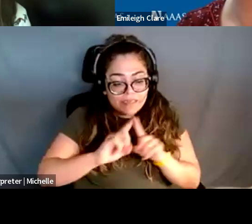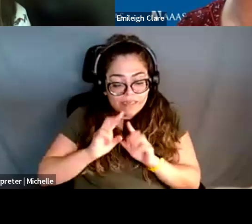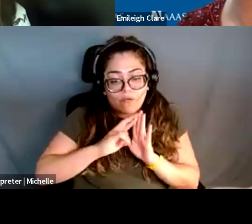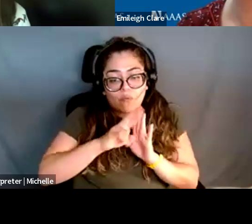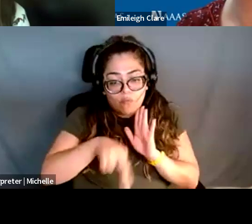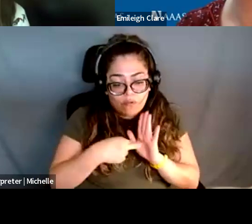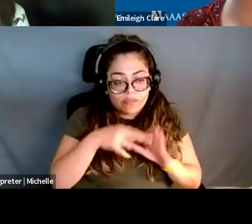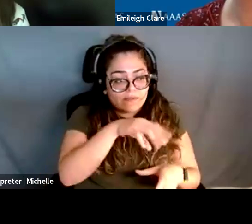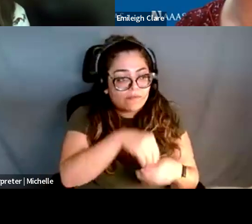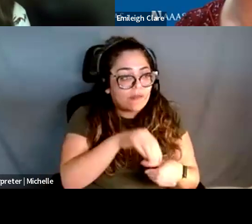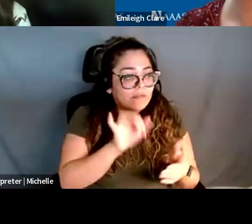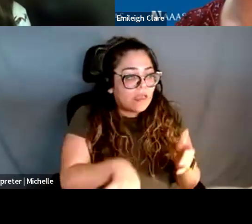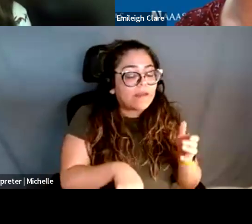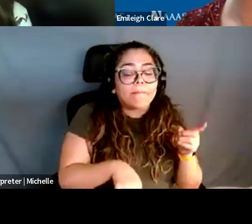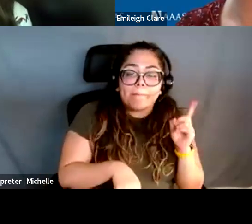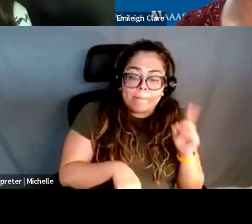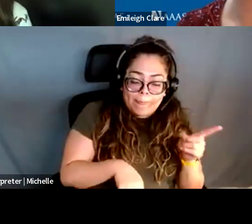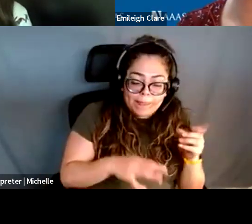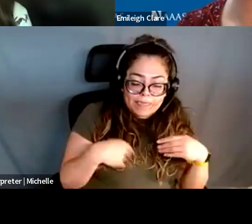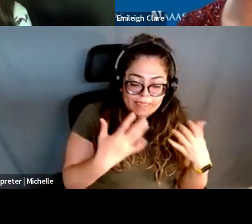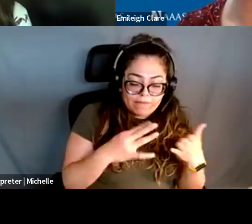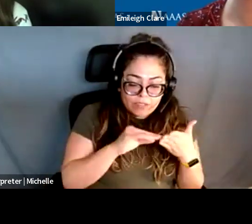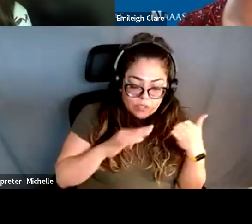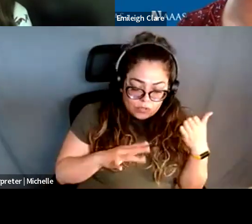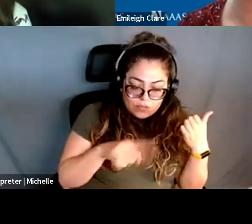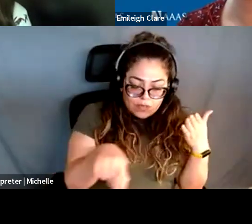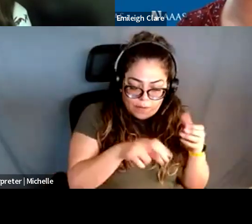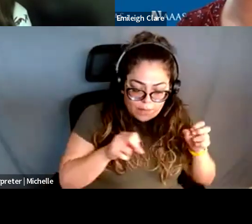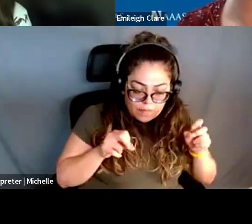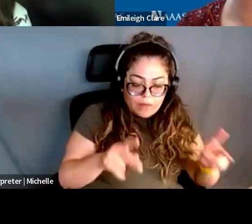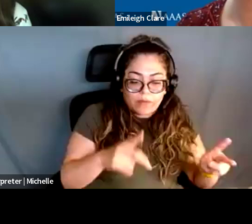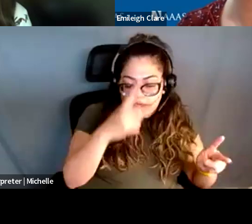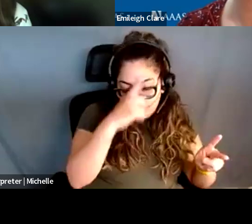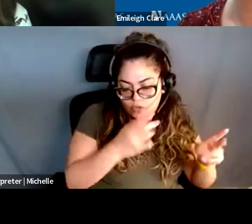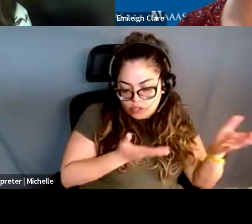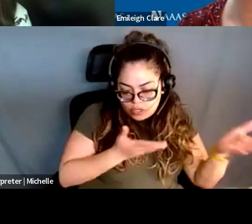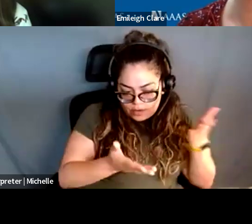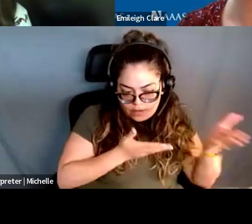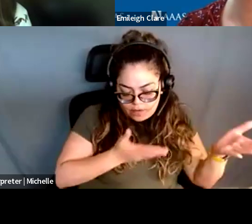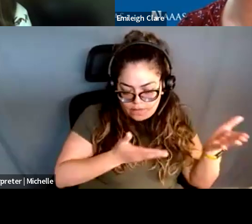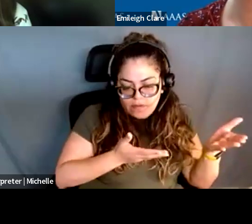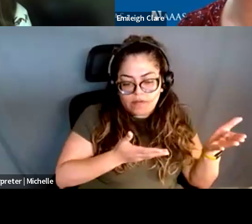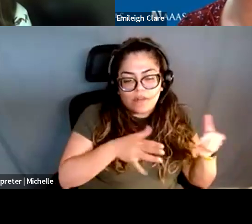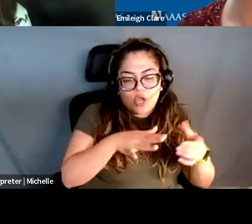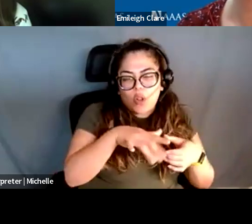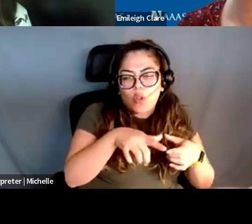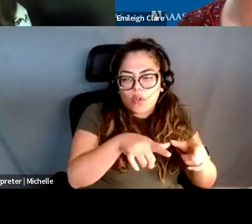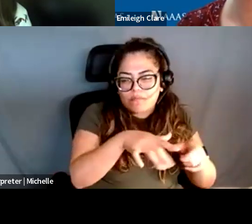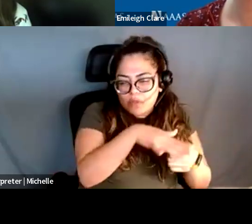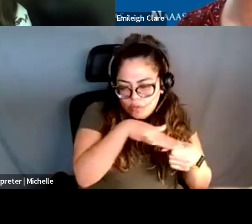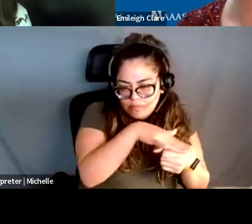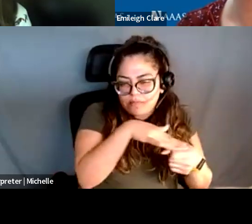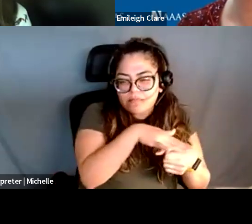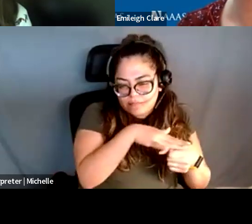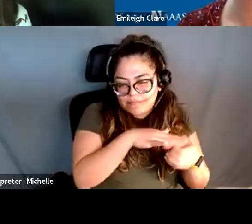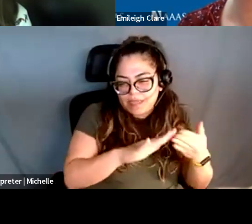gives particularly our students a chance to serve their kind of local SACNAS community, but